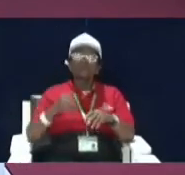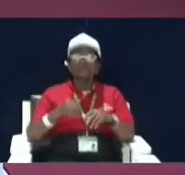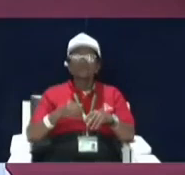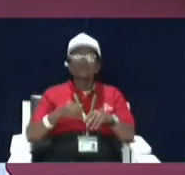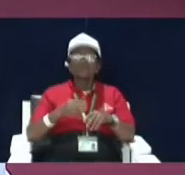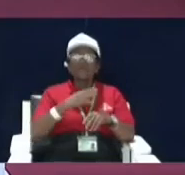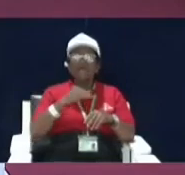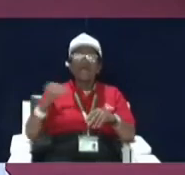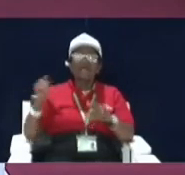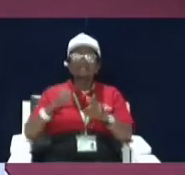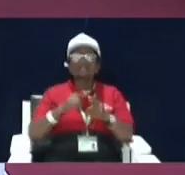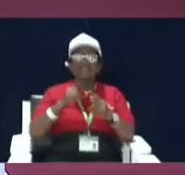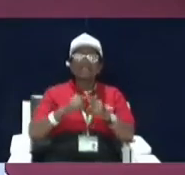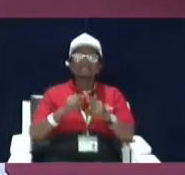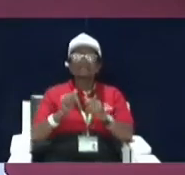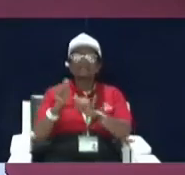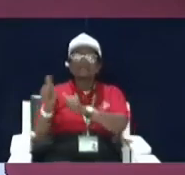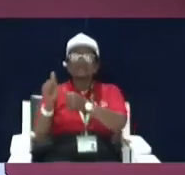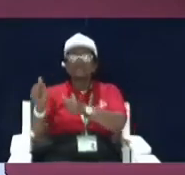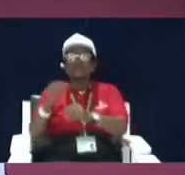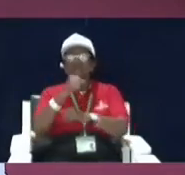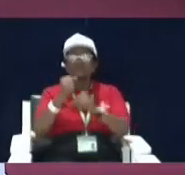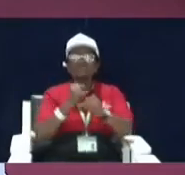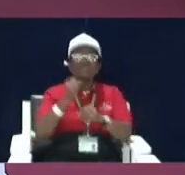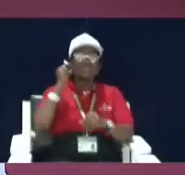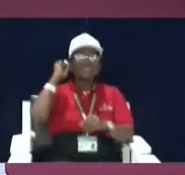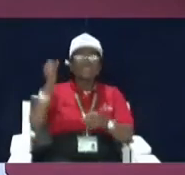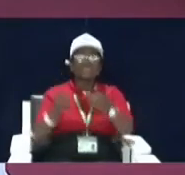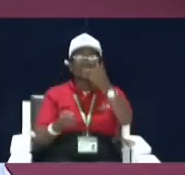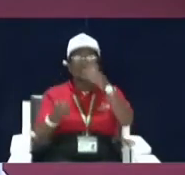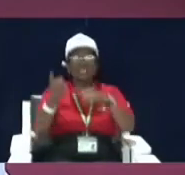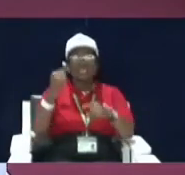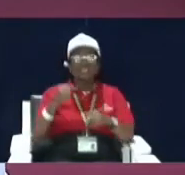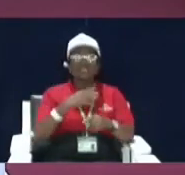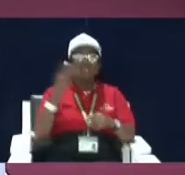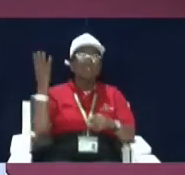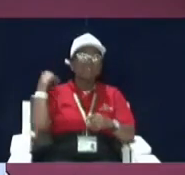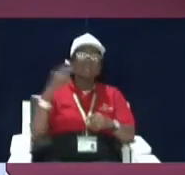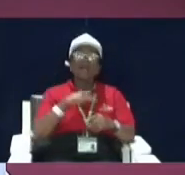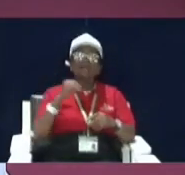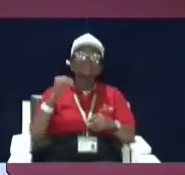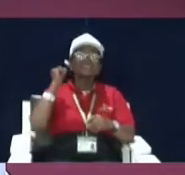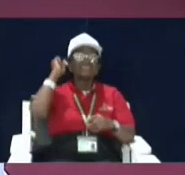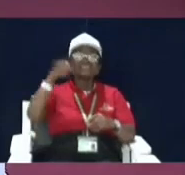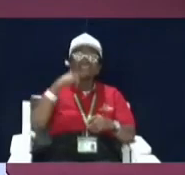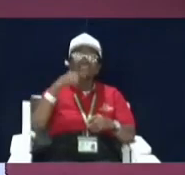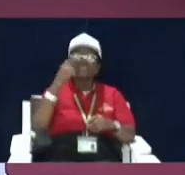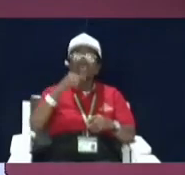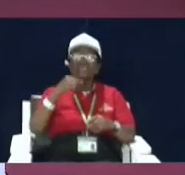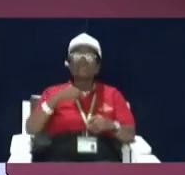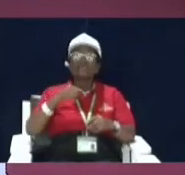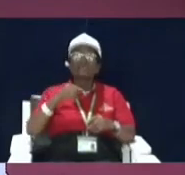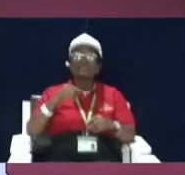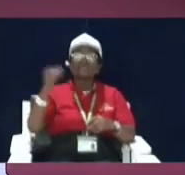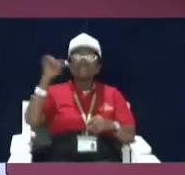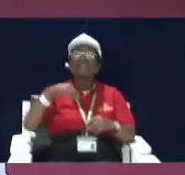And then the following year she came. She said, they told me that if you pray for